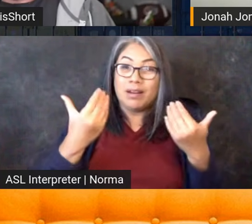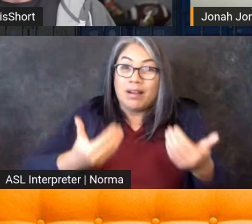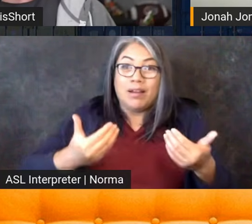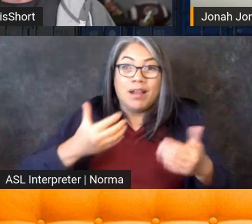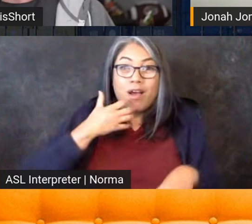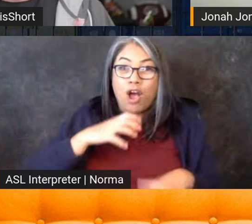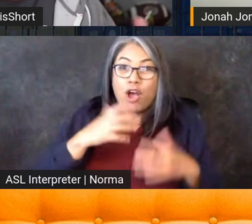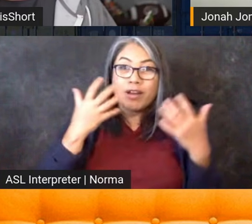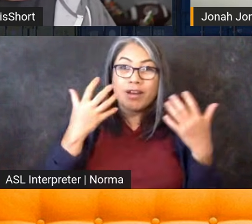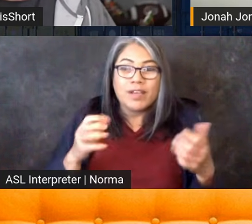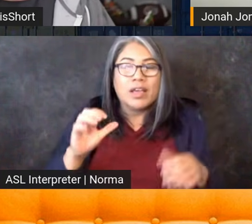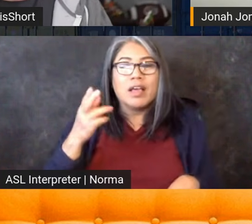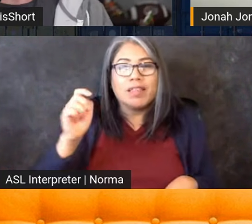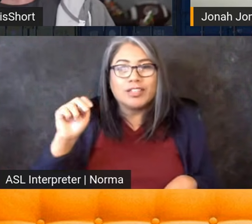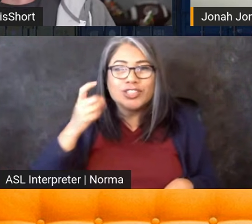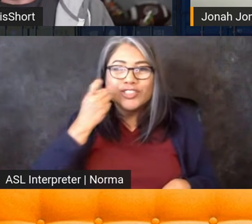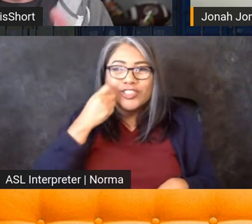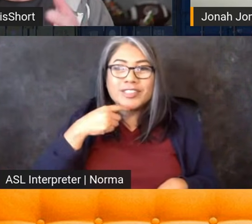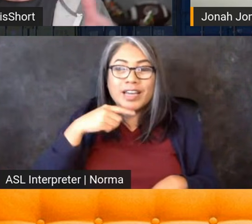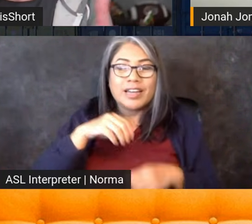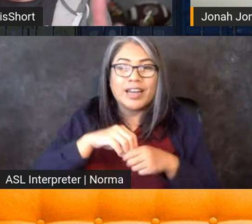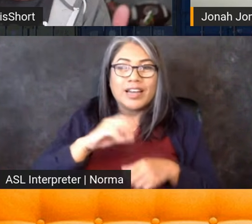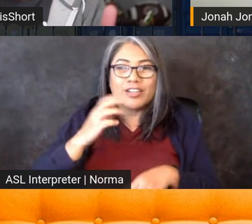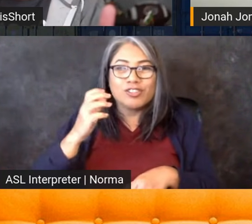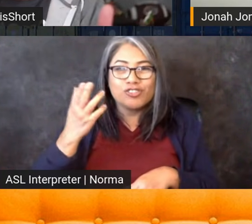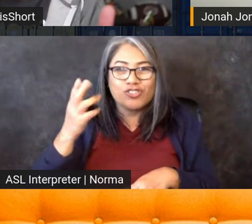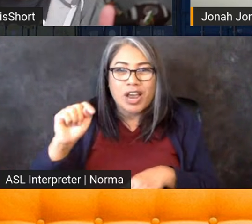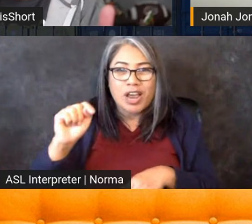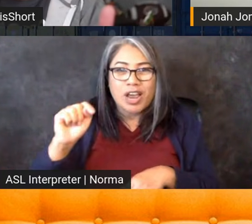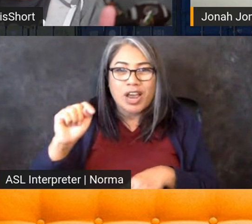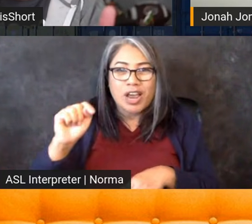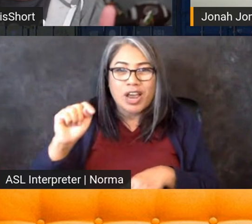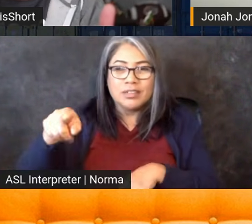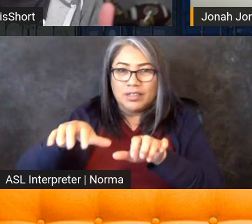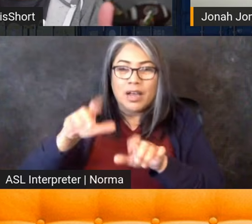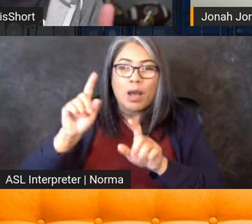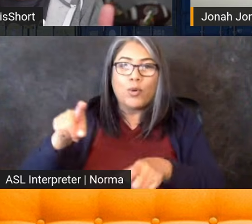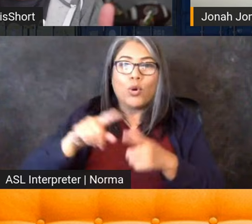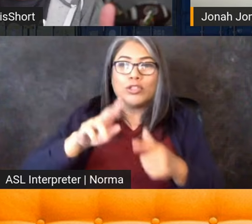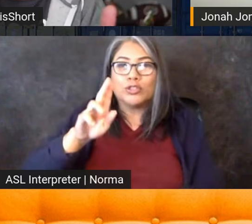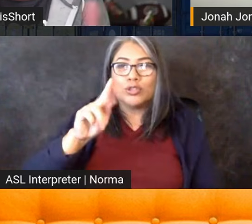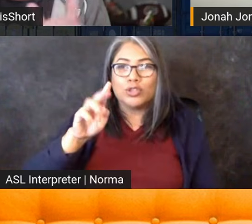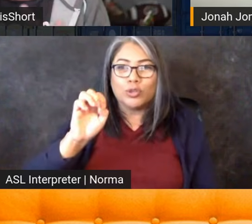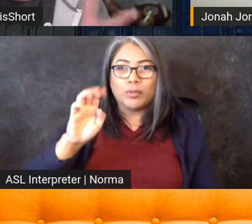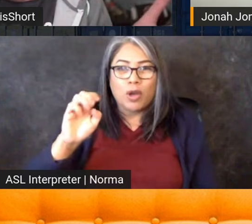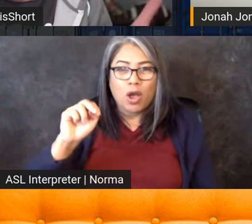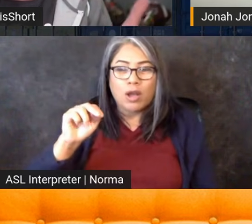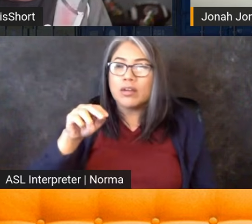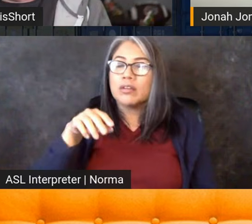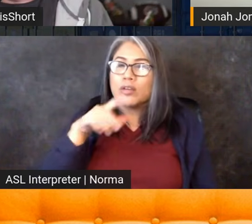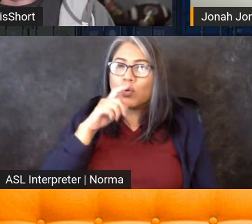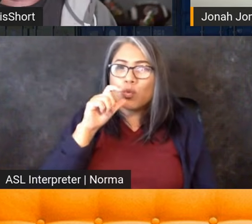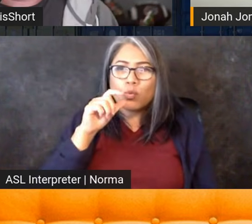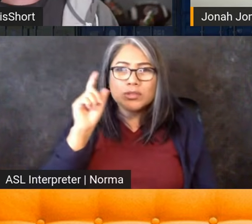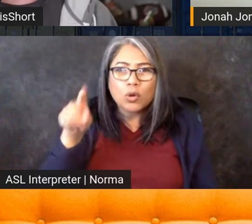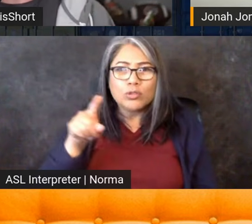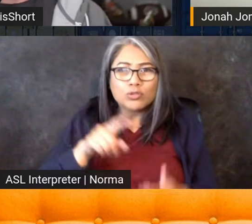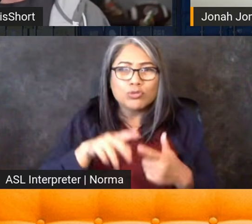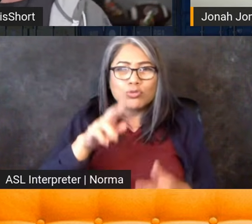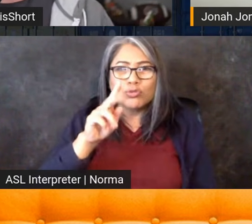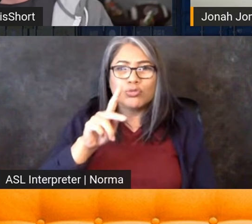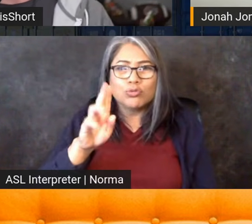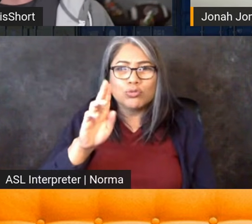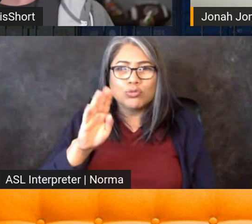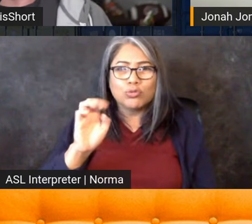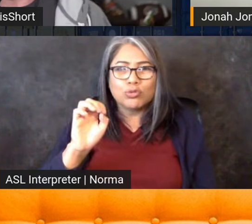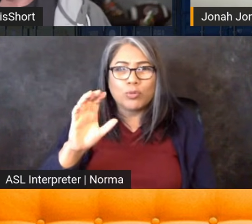Justin just said in chat, I'm going to Kubecon. I don't know. Is anyone else here going to Kubecon next week? I am. Yeah. Sweet. So I'll get to meet you